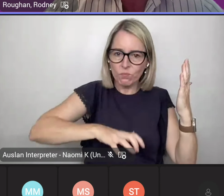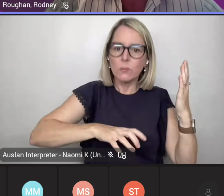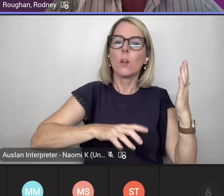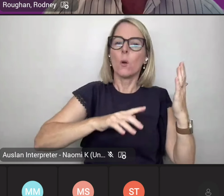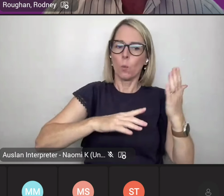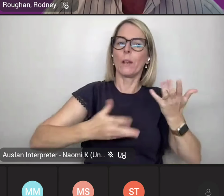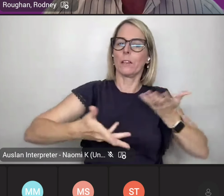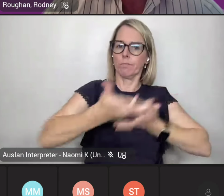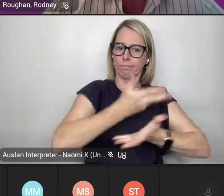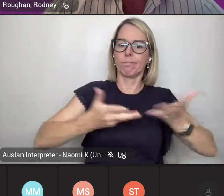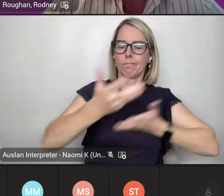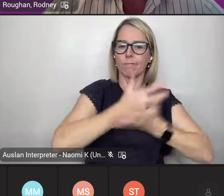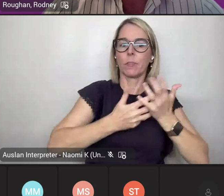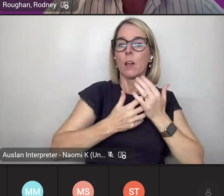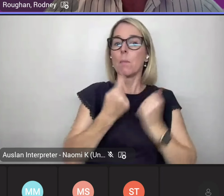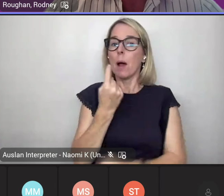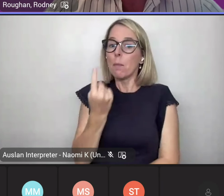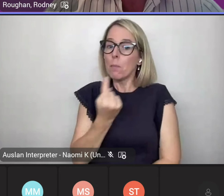be discussed.